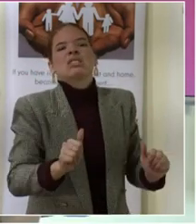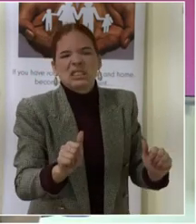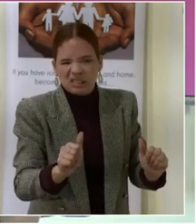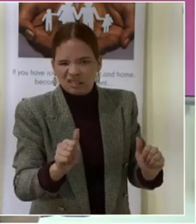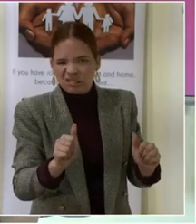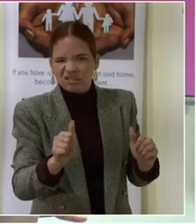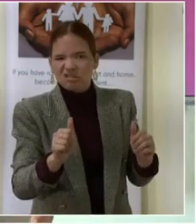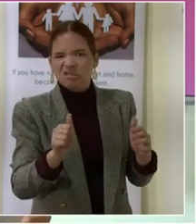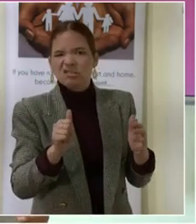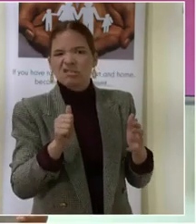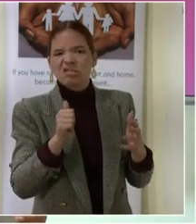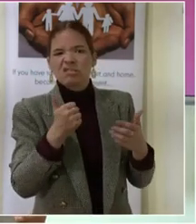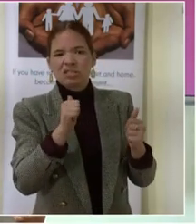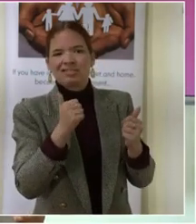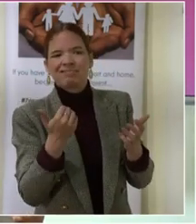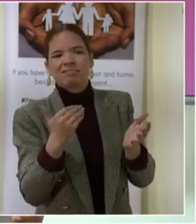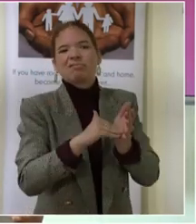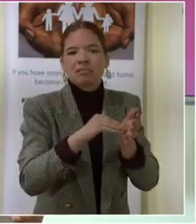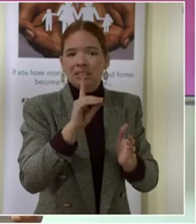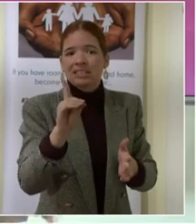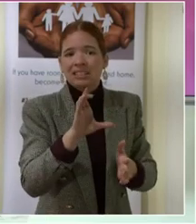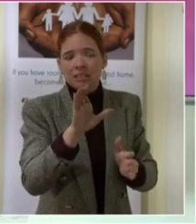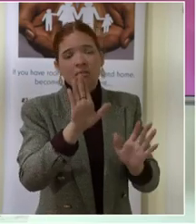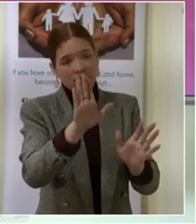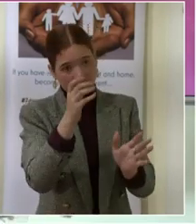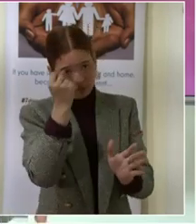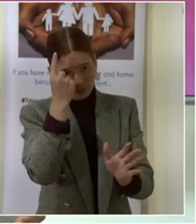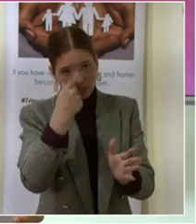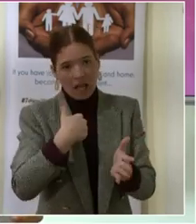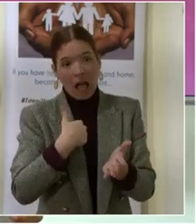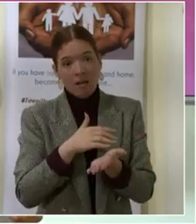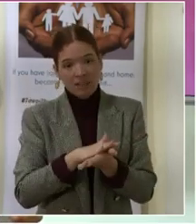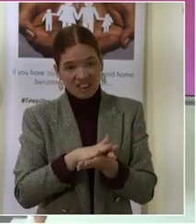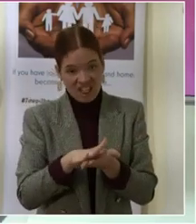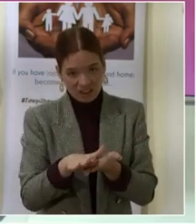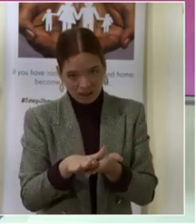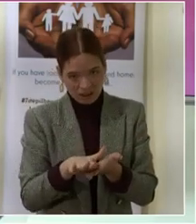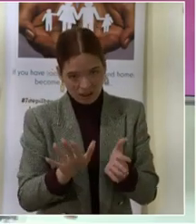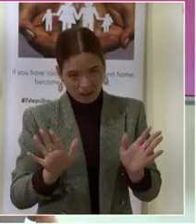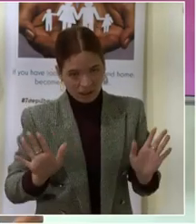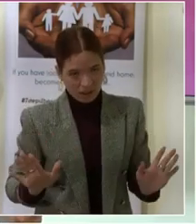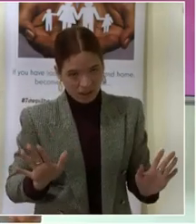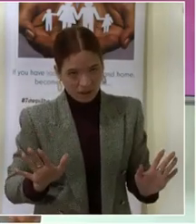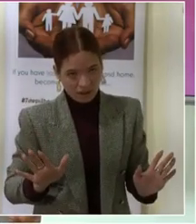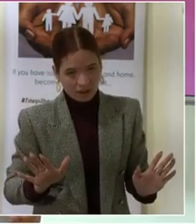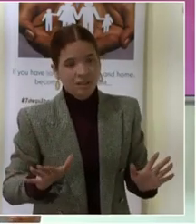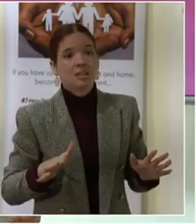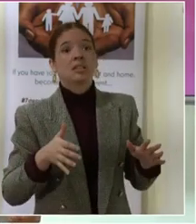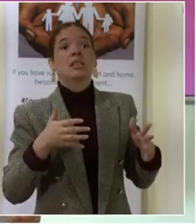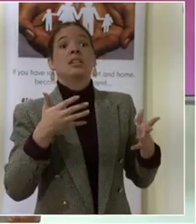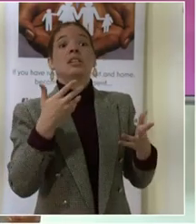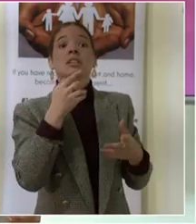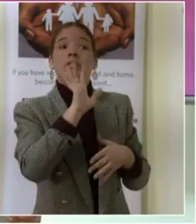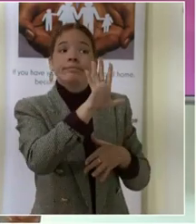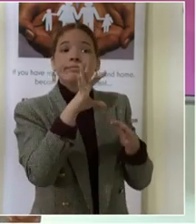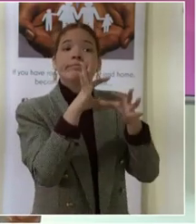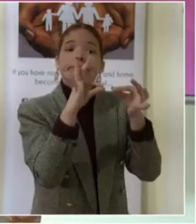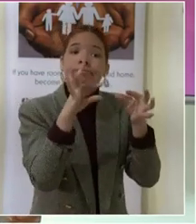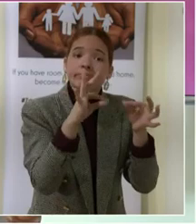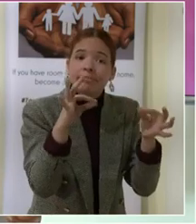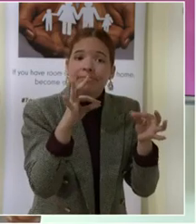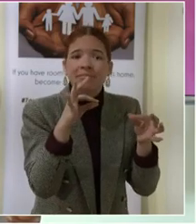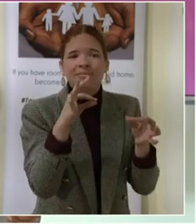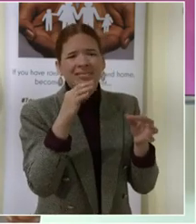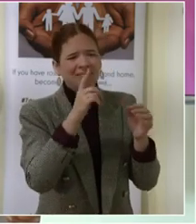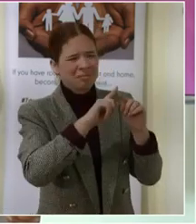being polite when I say that. Some, you can understand some of their comments, and some of their comments are frankly just bizarre.